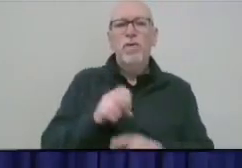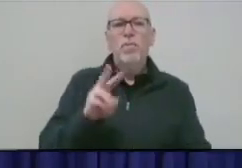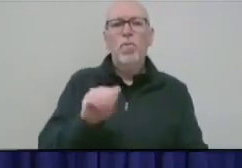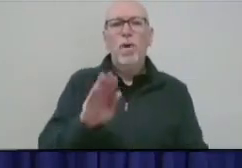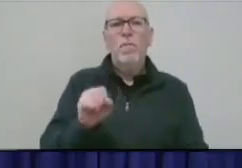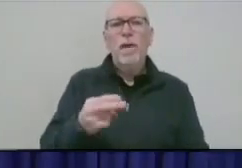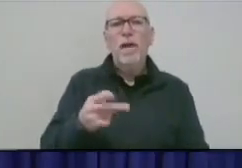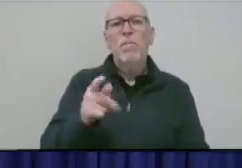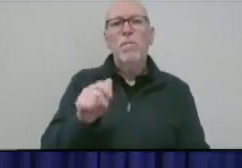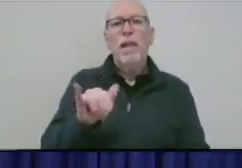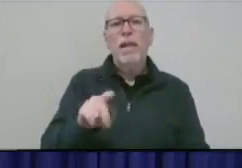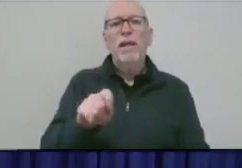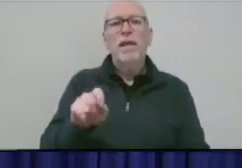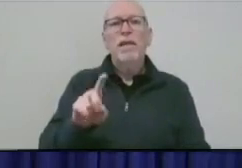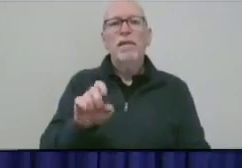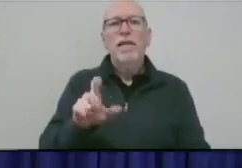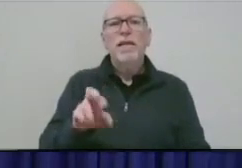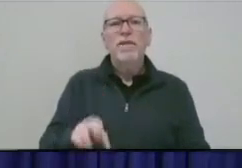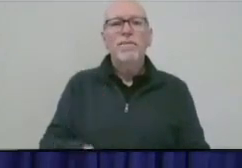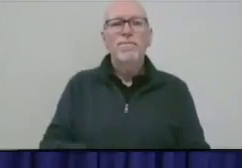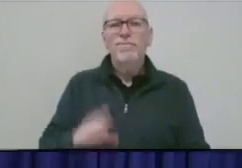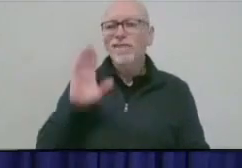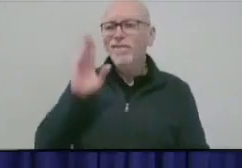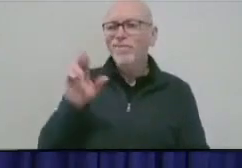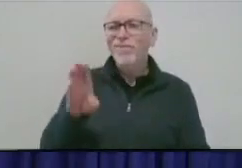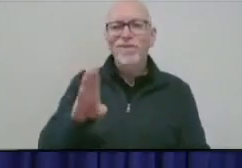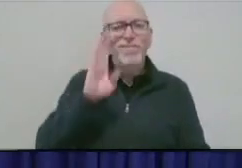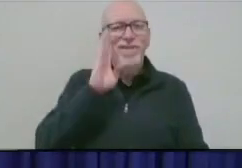Rob. Afternoon, Governor. How are you today?